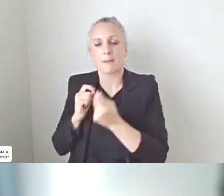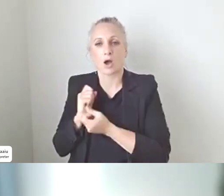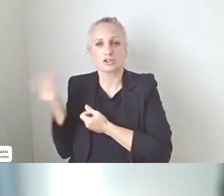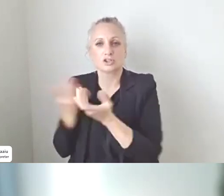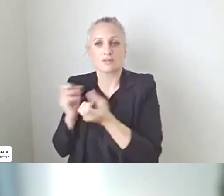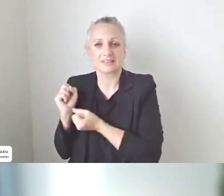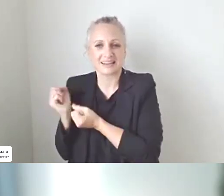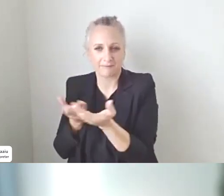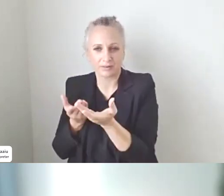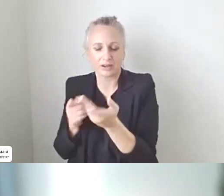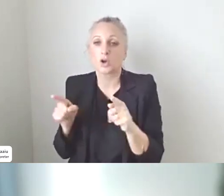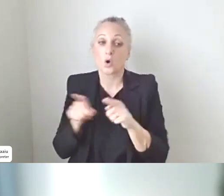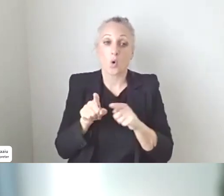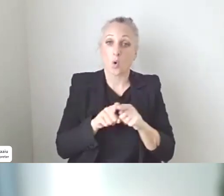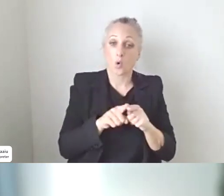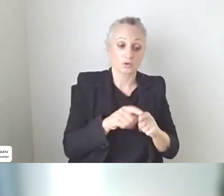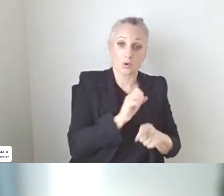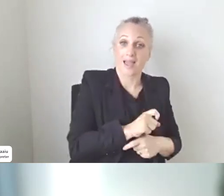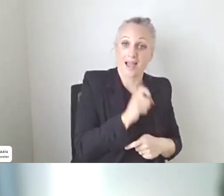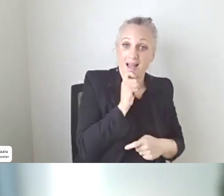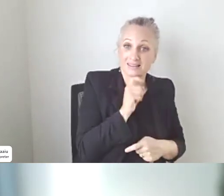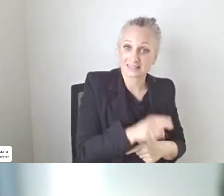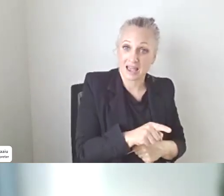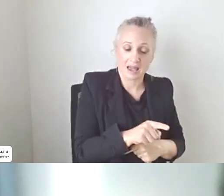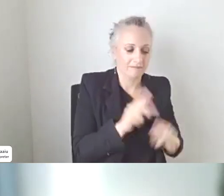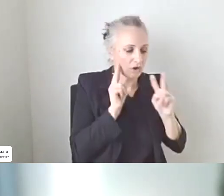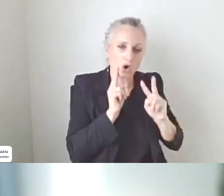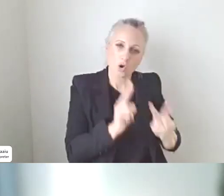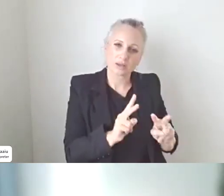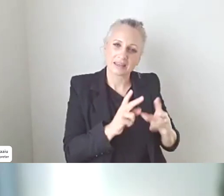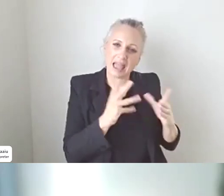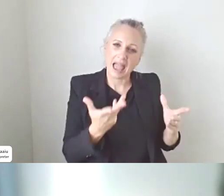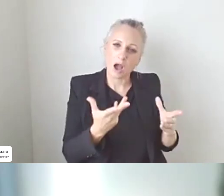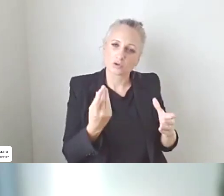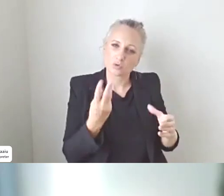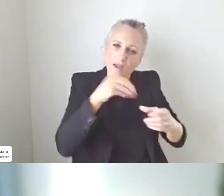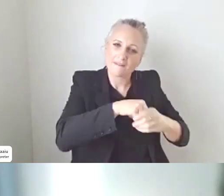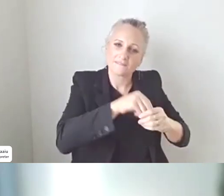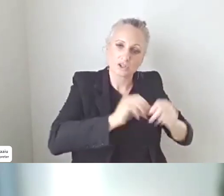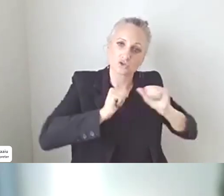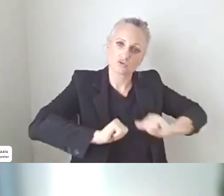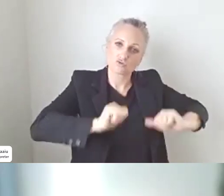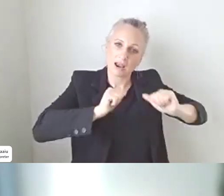staff, we're looking at ways to invest in training and creating more resources